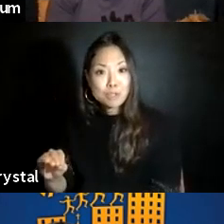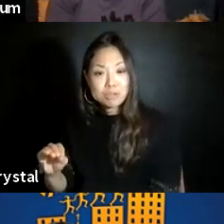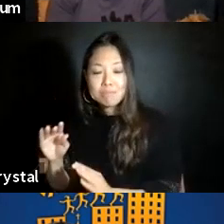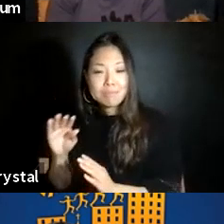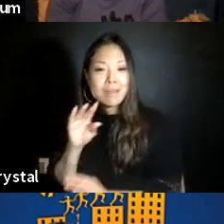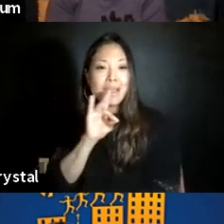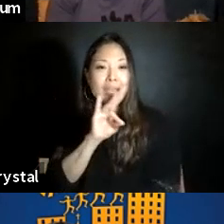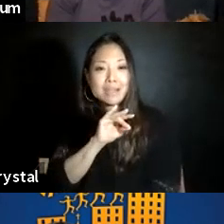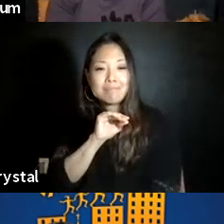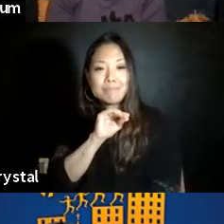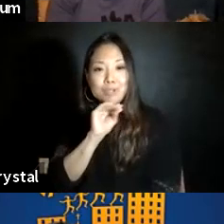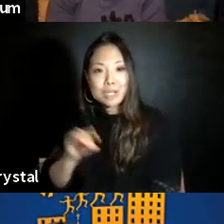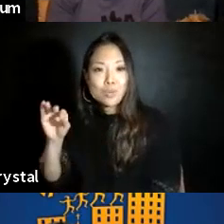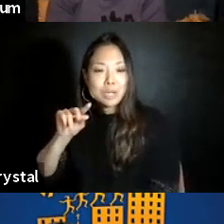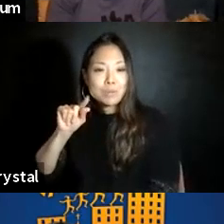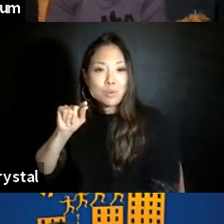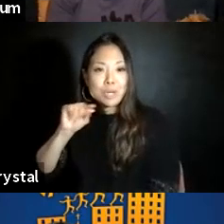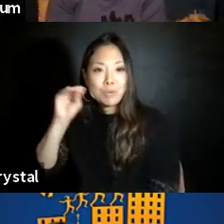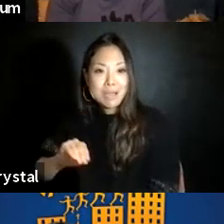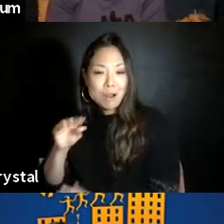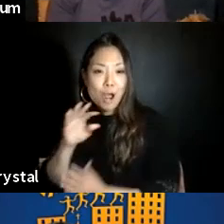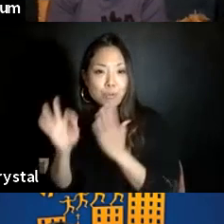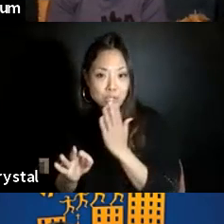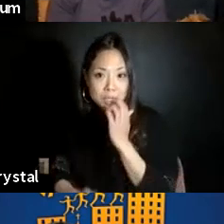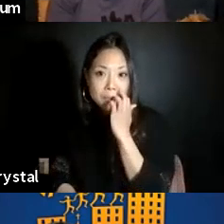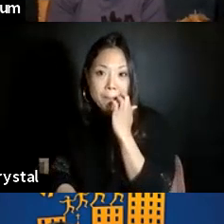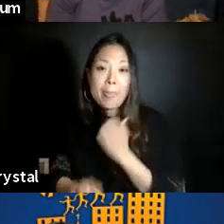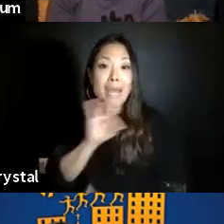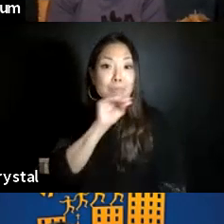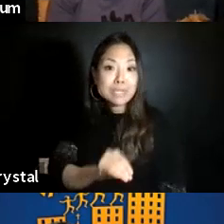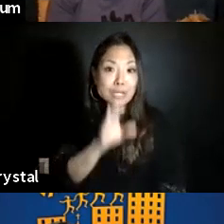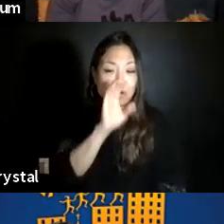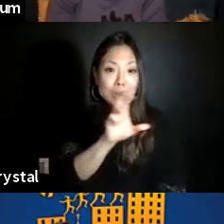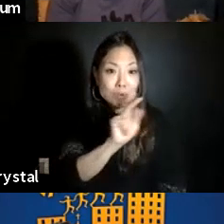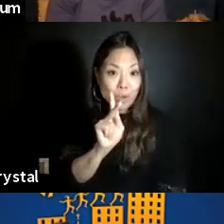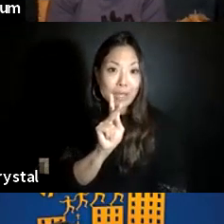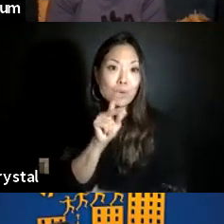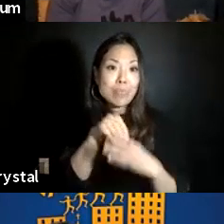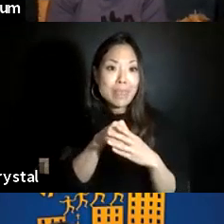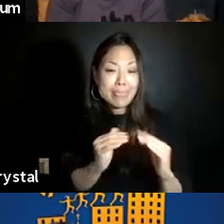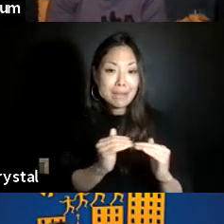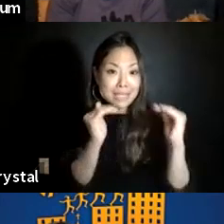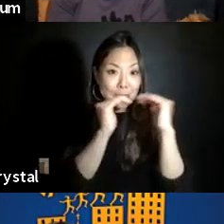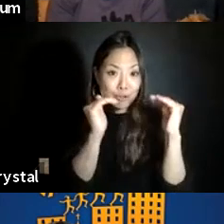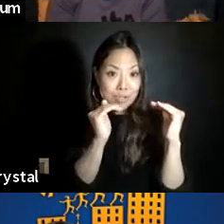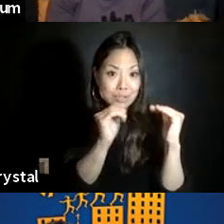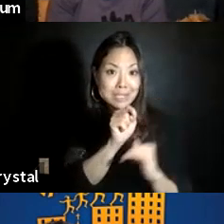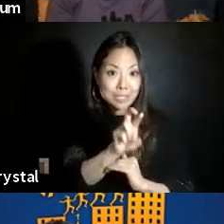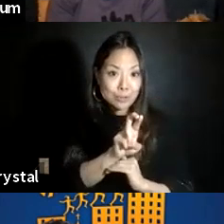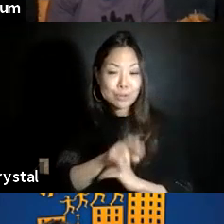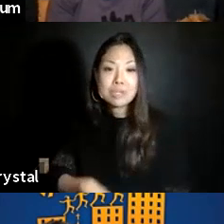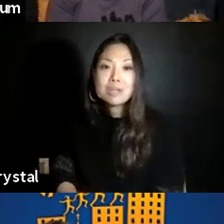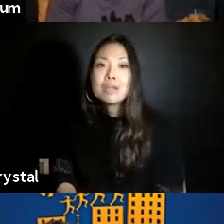or an option that which with the 80% straight rank within the tiers, as we've talked about, or